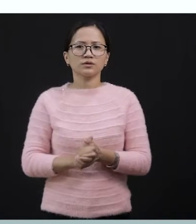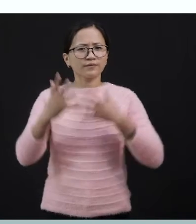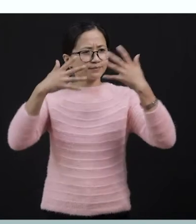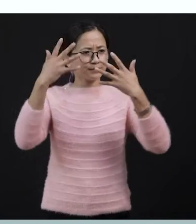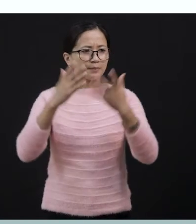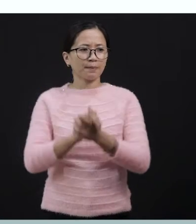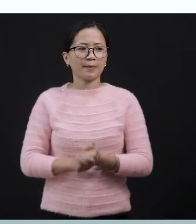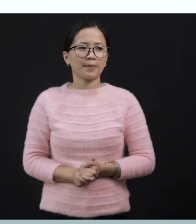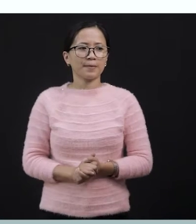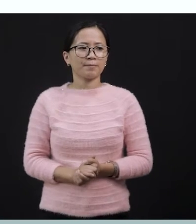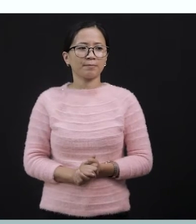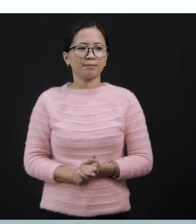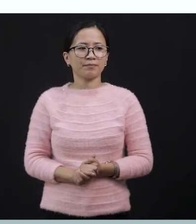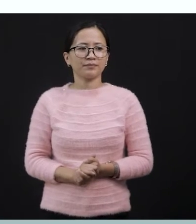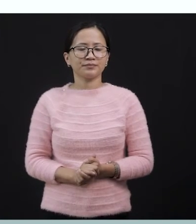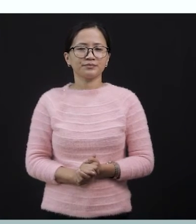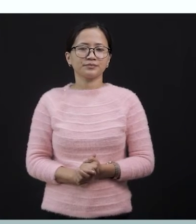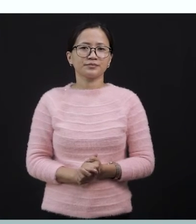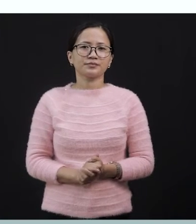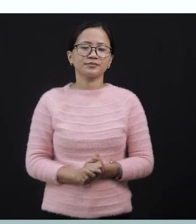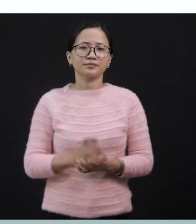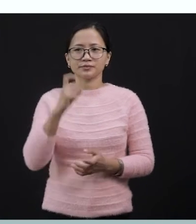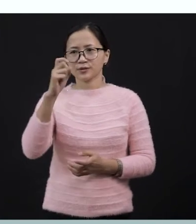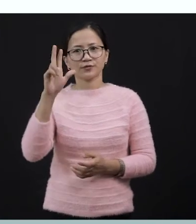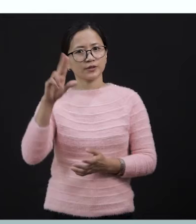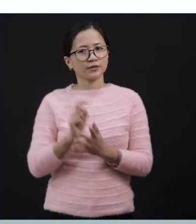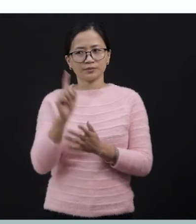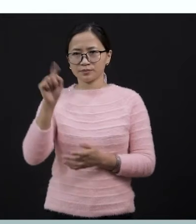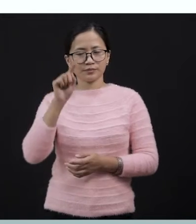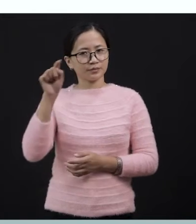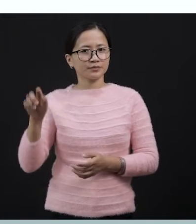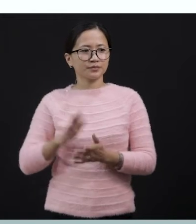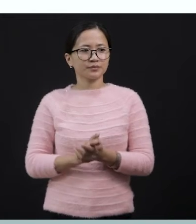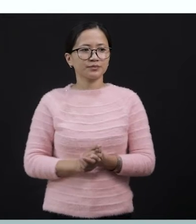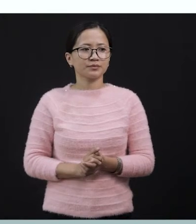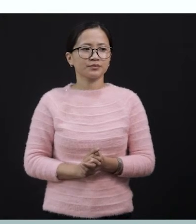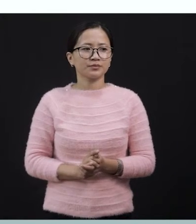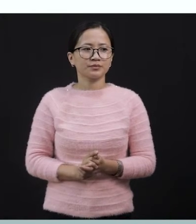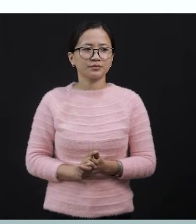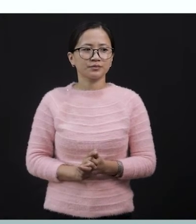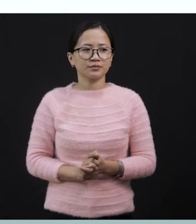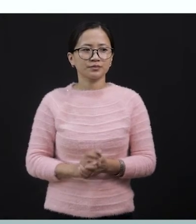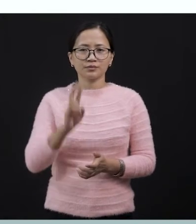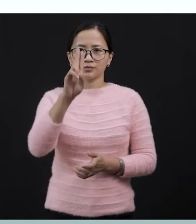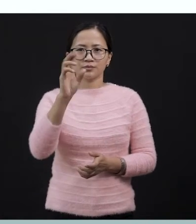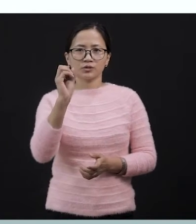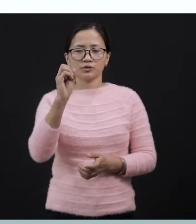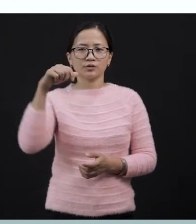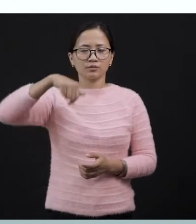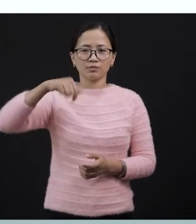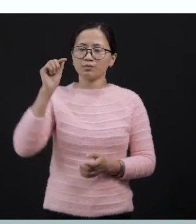Okay? We have 78% of nitrogen. And we have